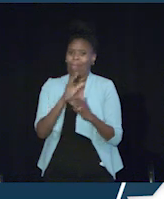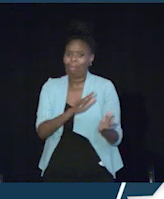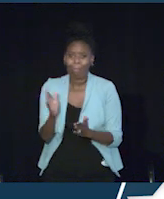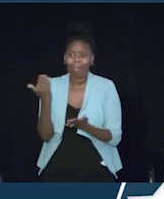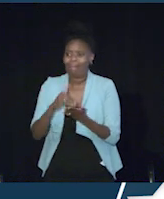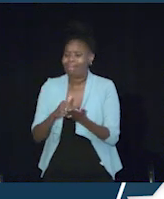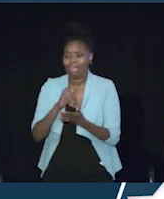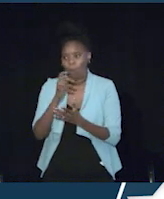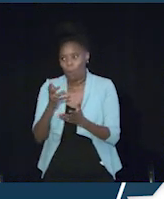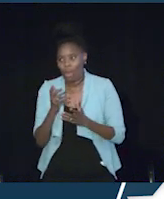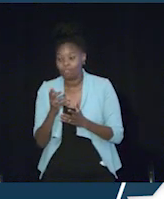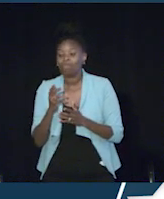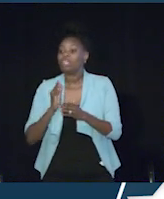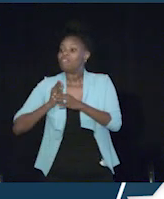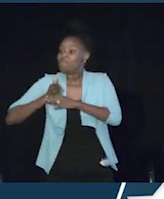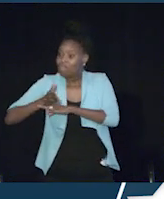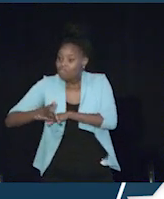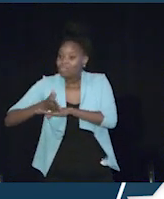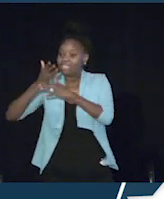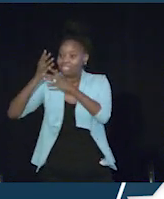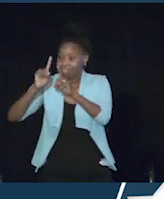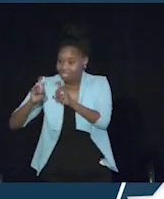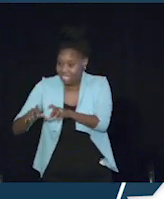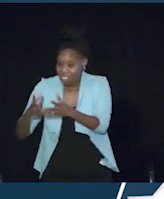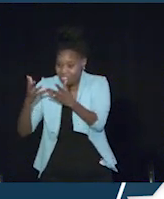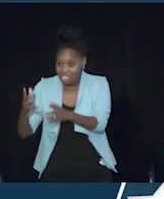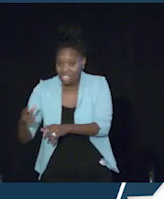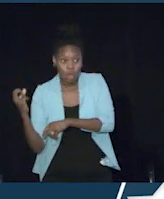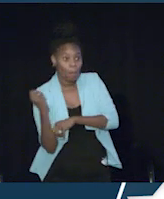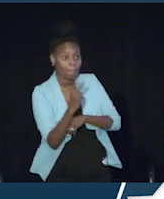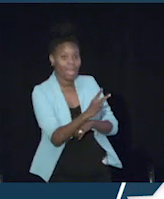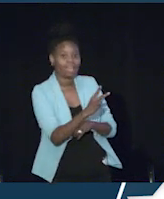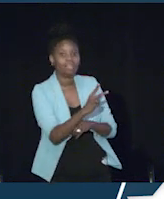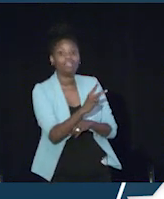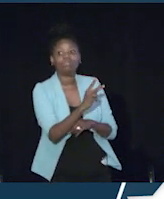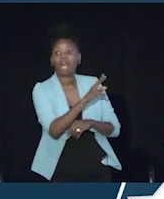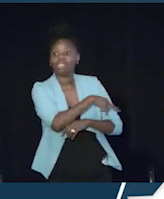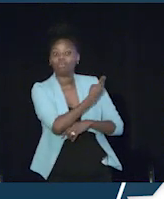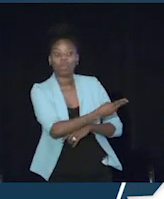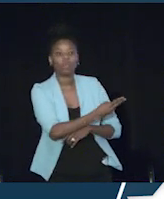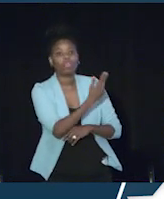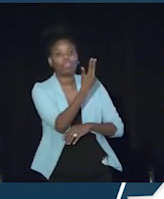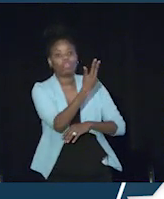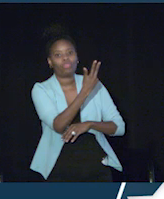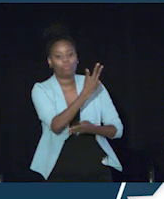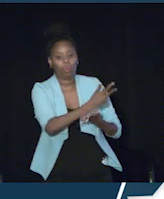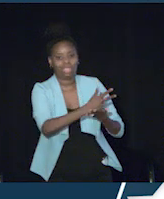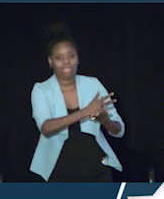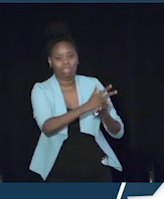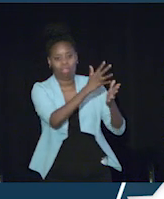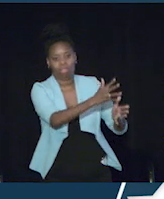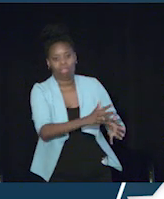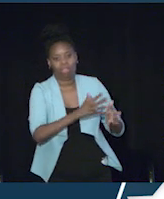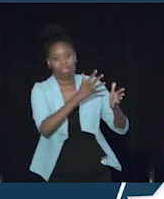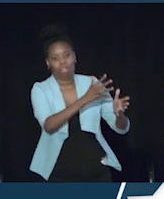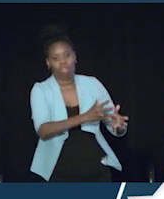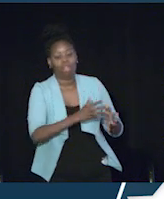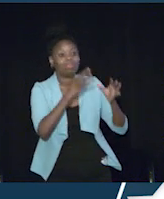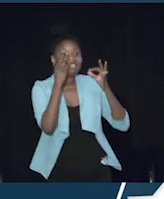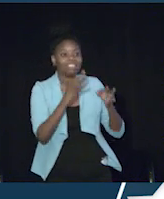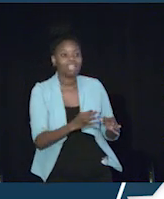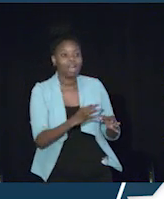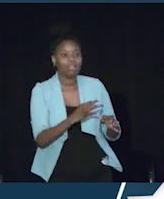straight to the hospital, and I was admitted, and I was there for 3 weeks. During that time, they figured out that I was going to need to have heart